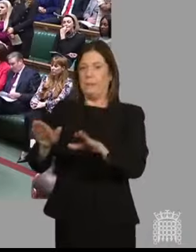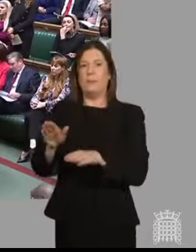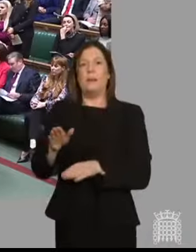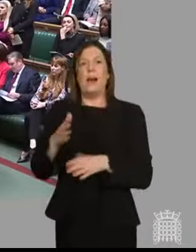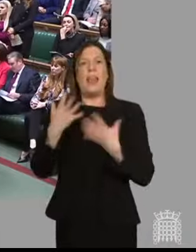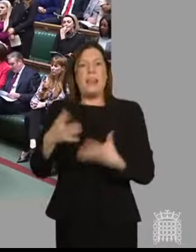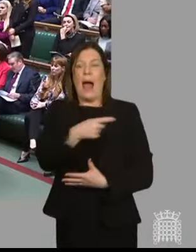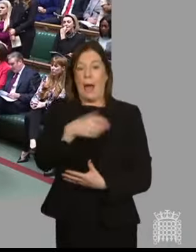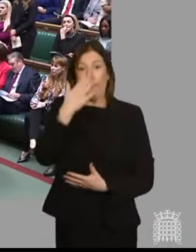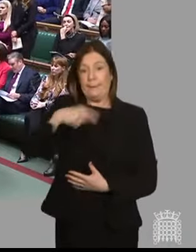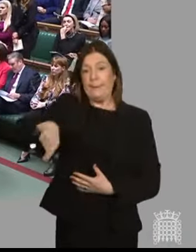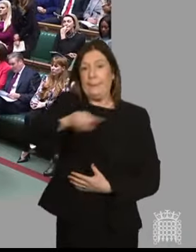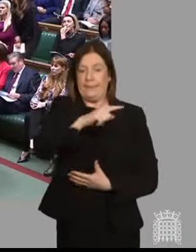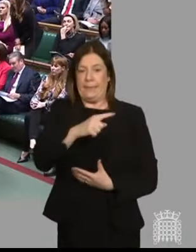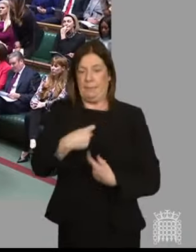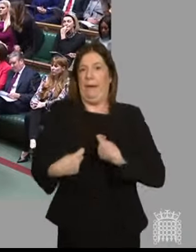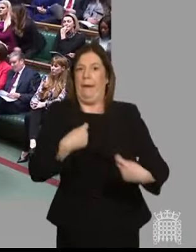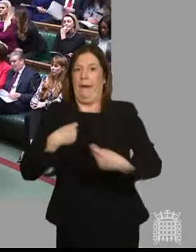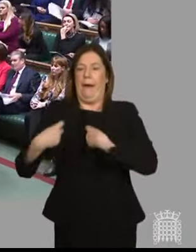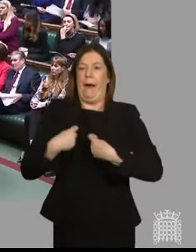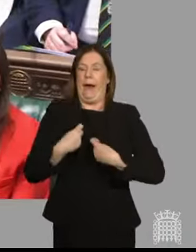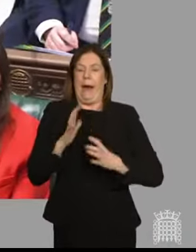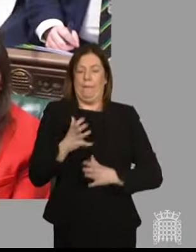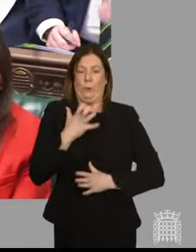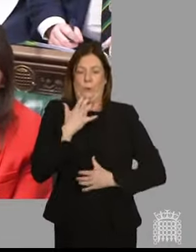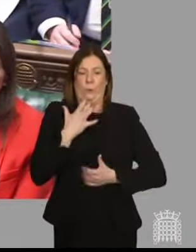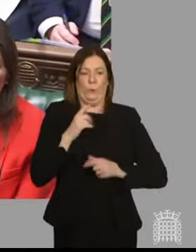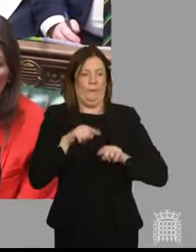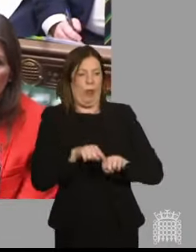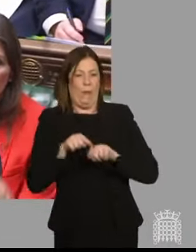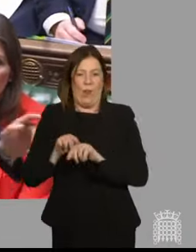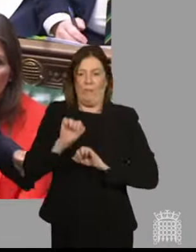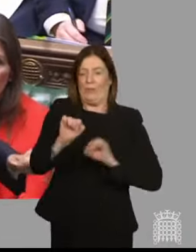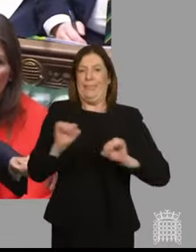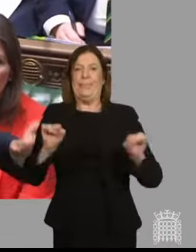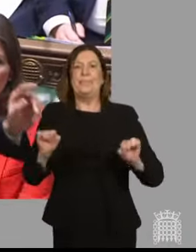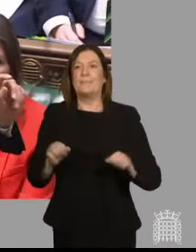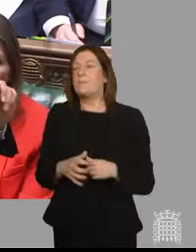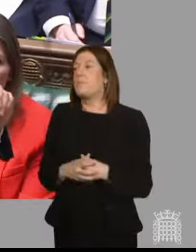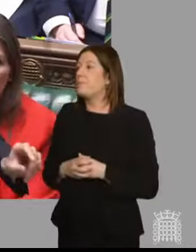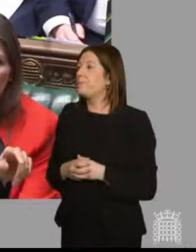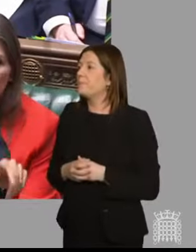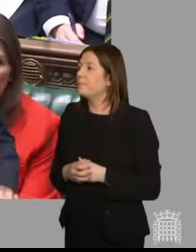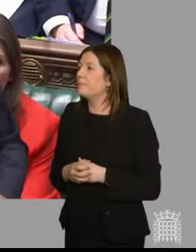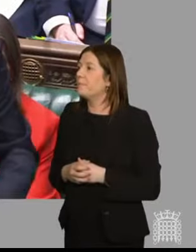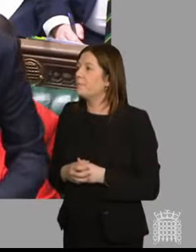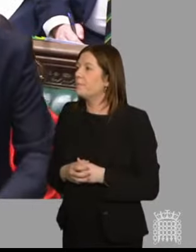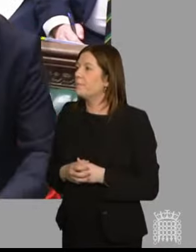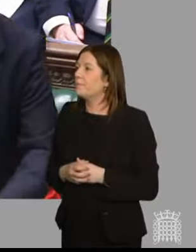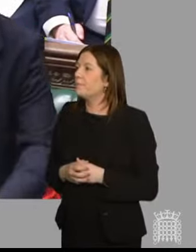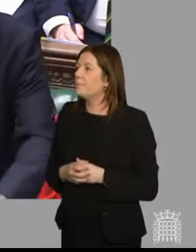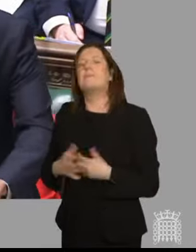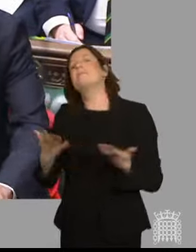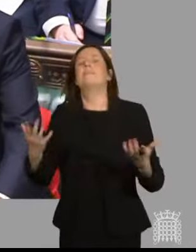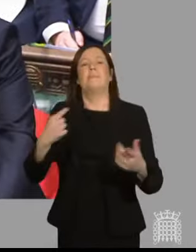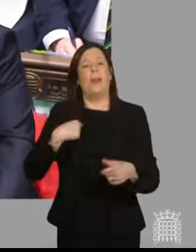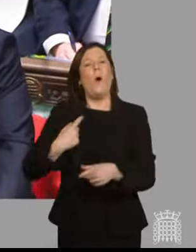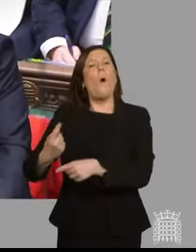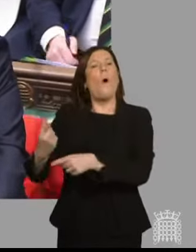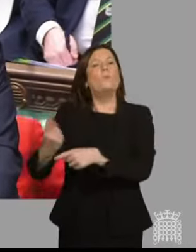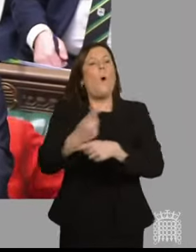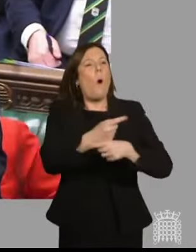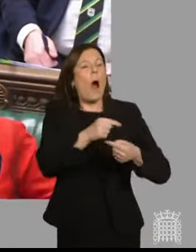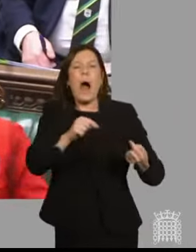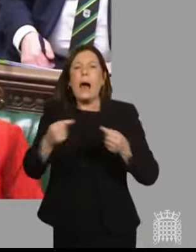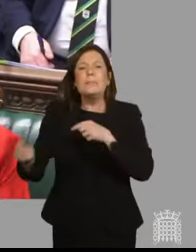Mr. Speaker, we're debating this because we have taken a stand and we're delivering the toughest